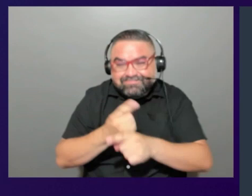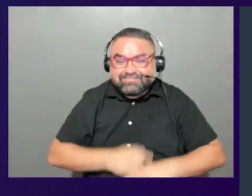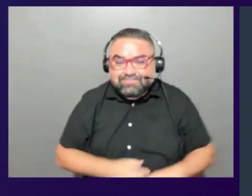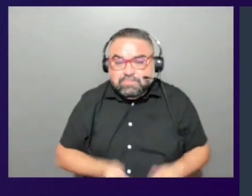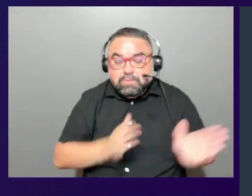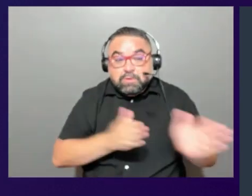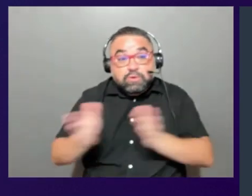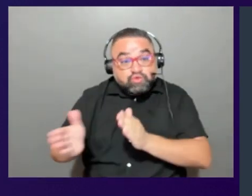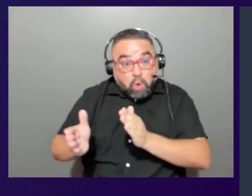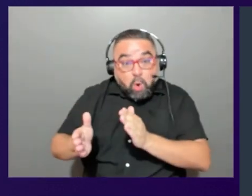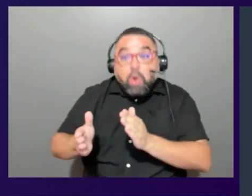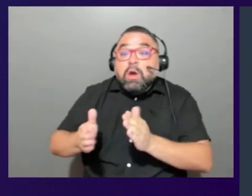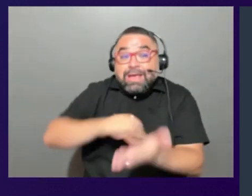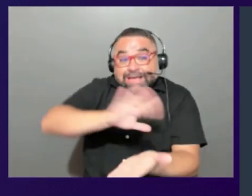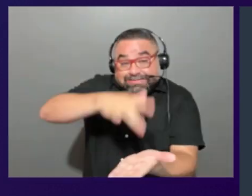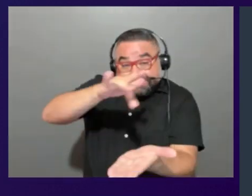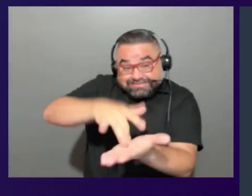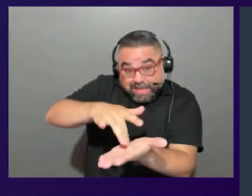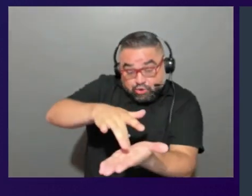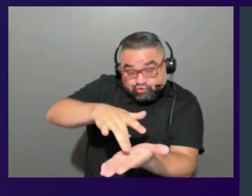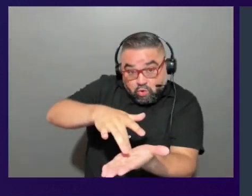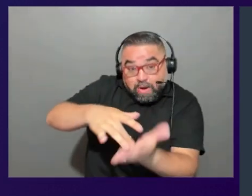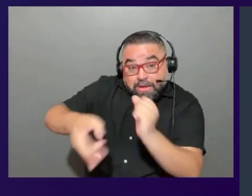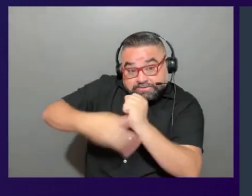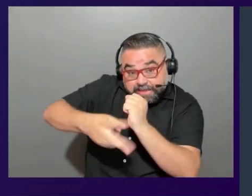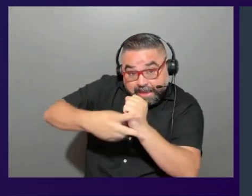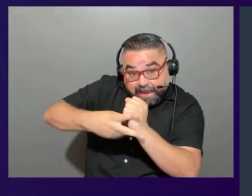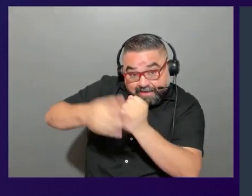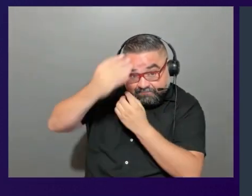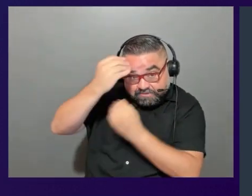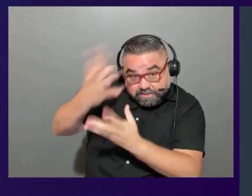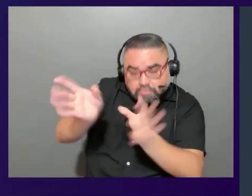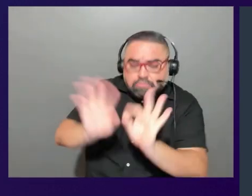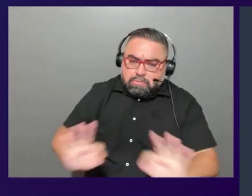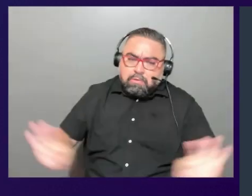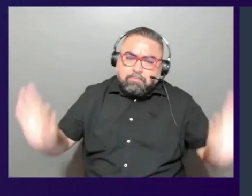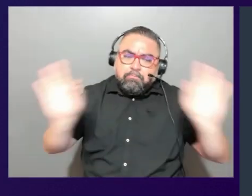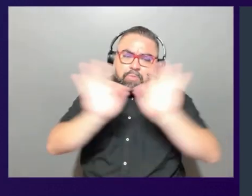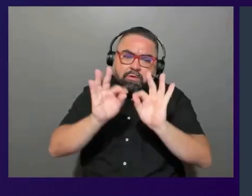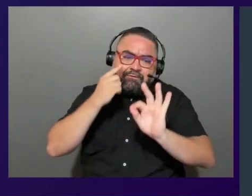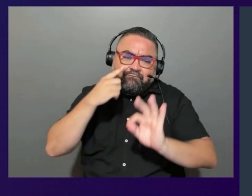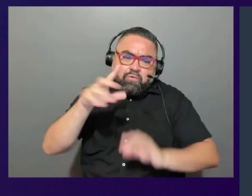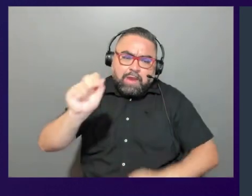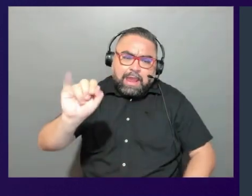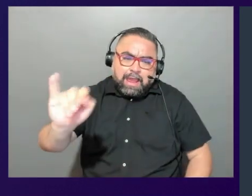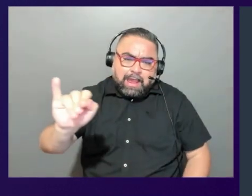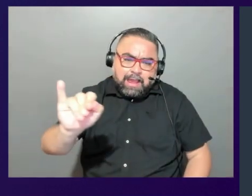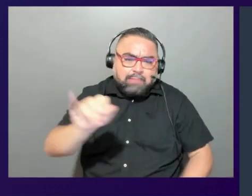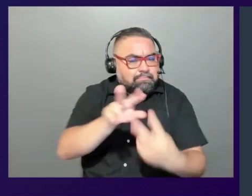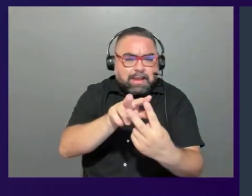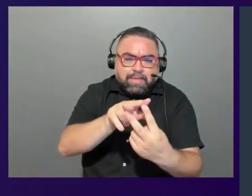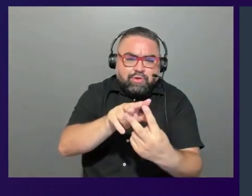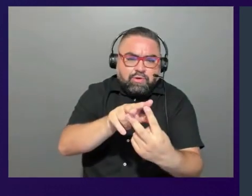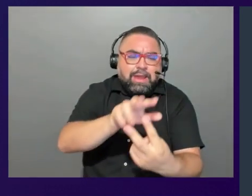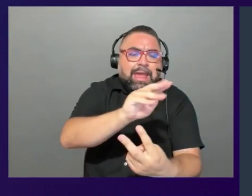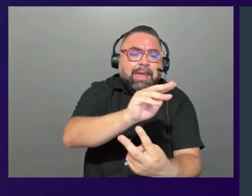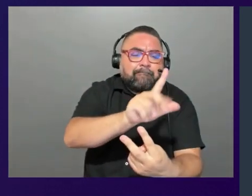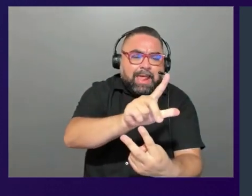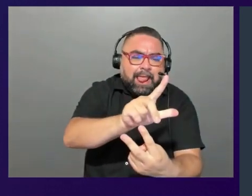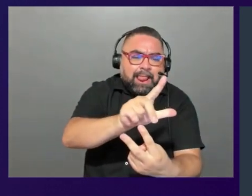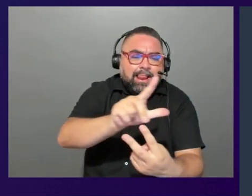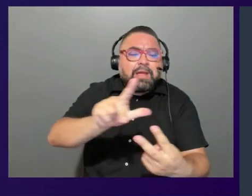data is key to successful AI ML, whether you're building traditional ML models or FMs. And really,